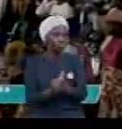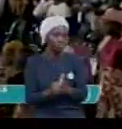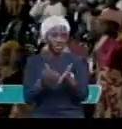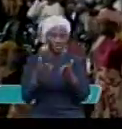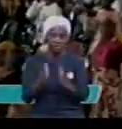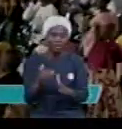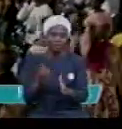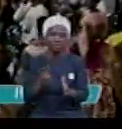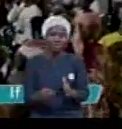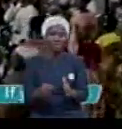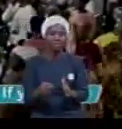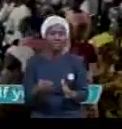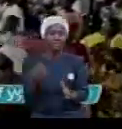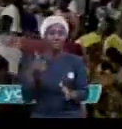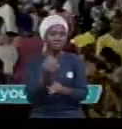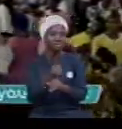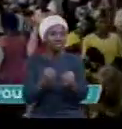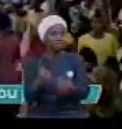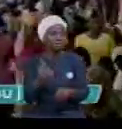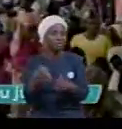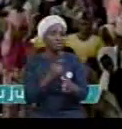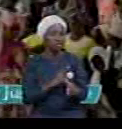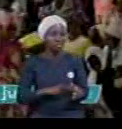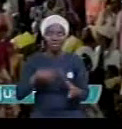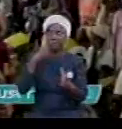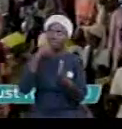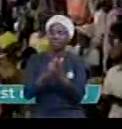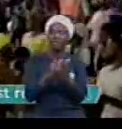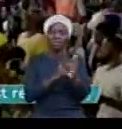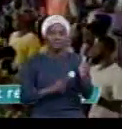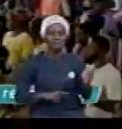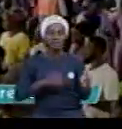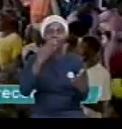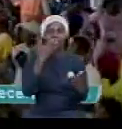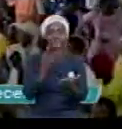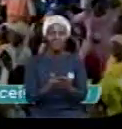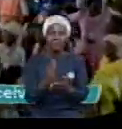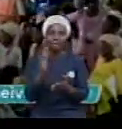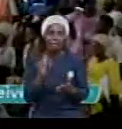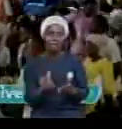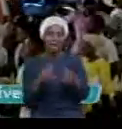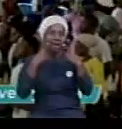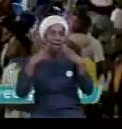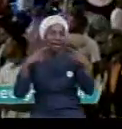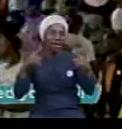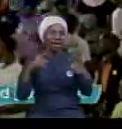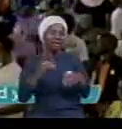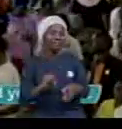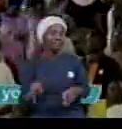Let the redeemed of the Lord say that the Lord is good by sharing the testimonies.